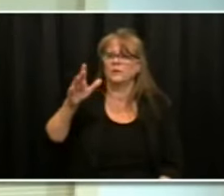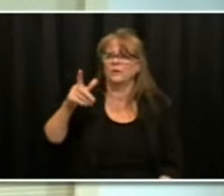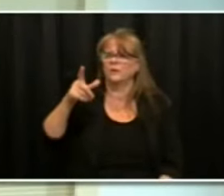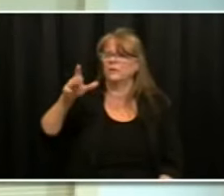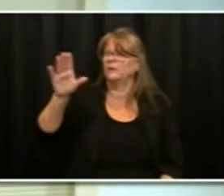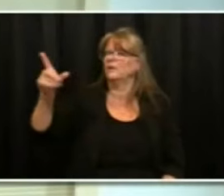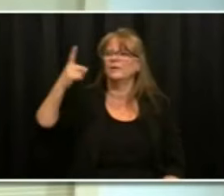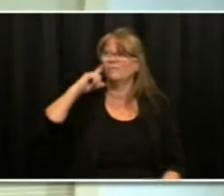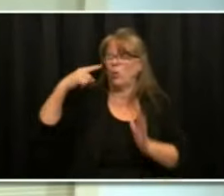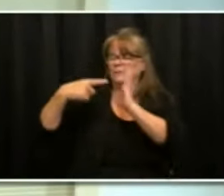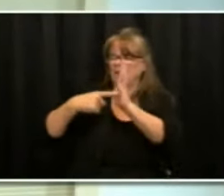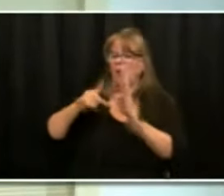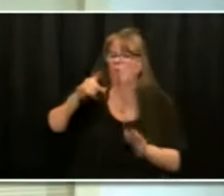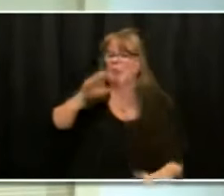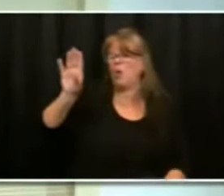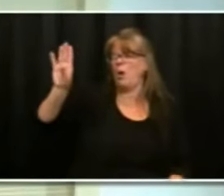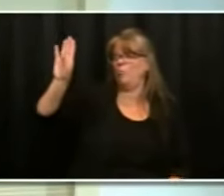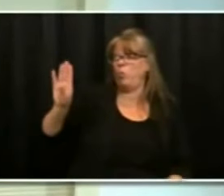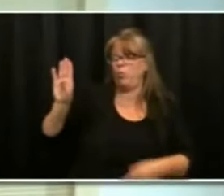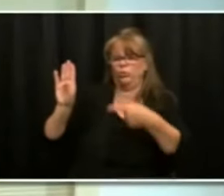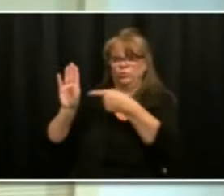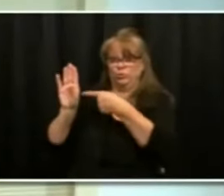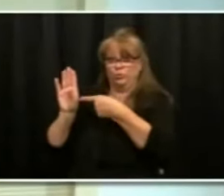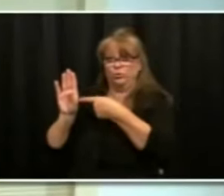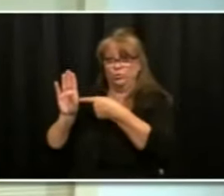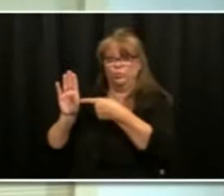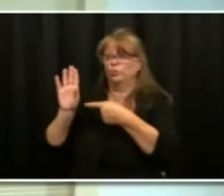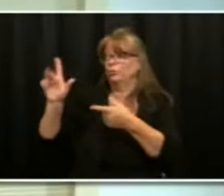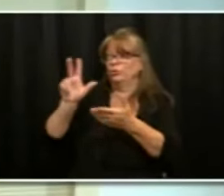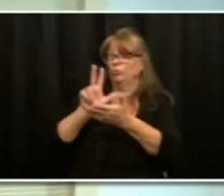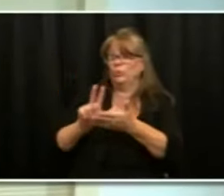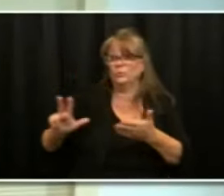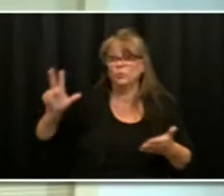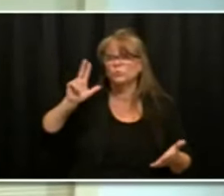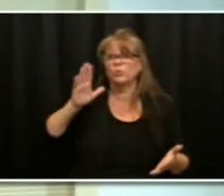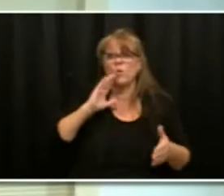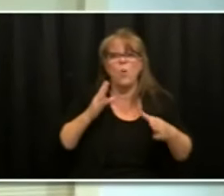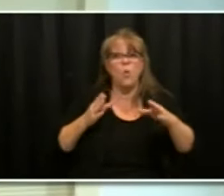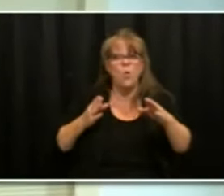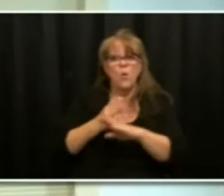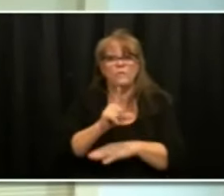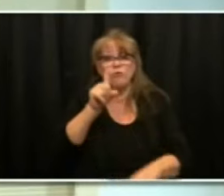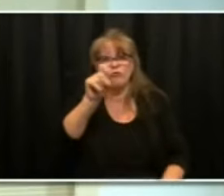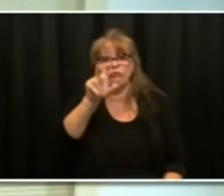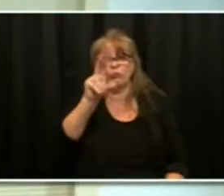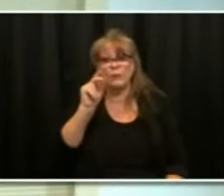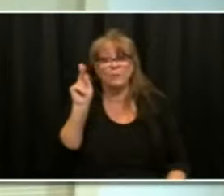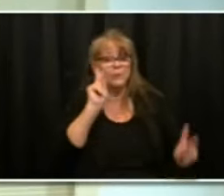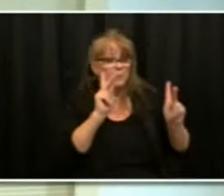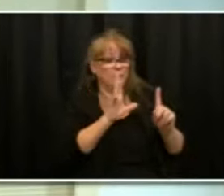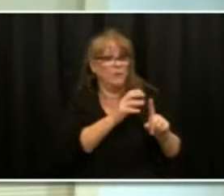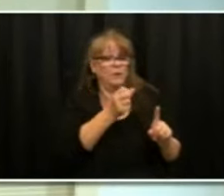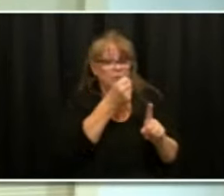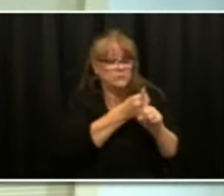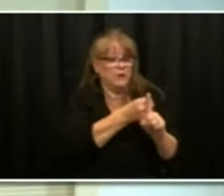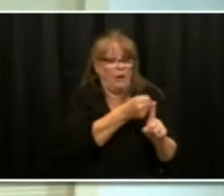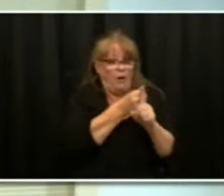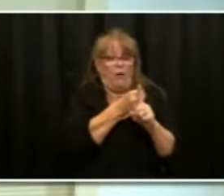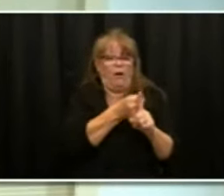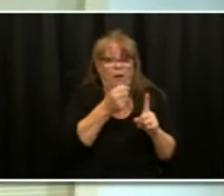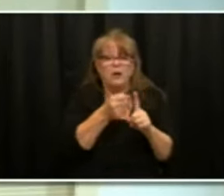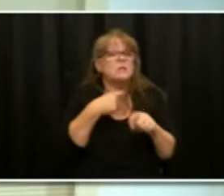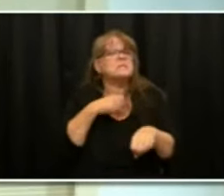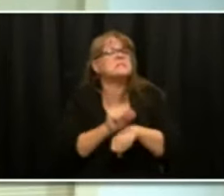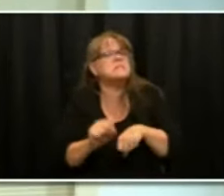hot spot, over 130 cases a day. Now 25 cases a day. Because